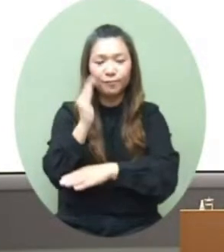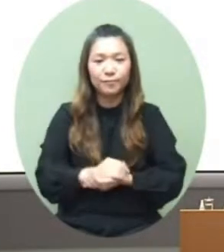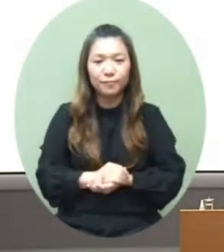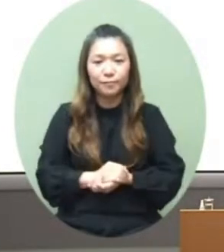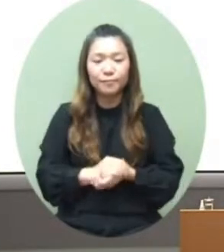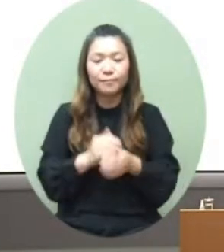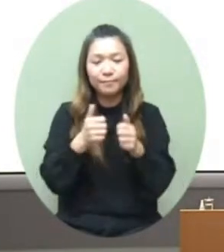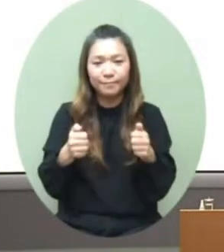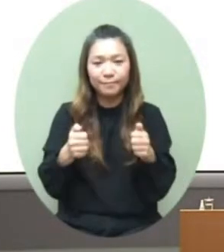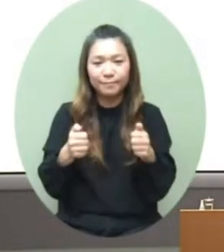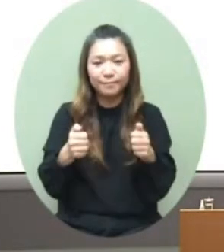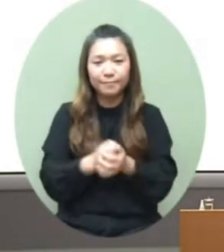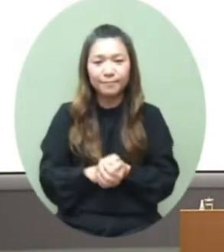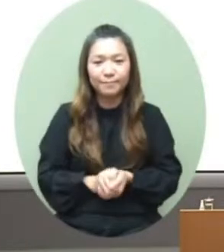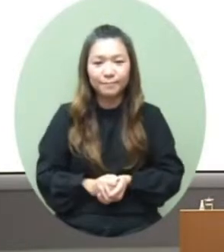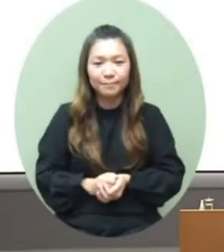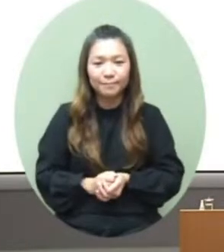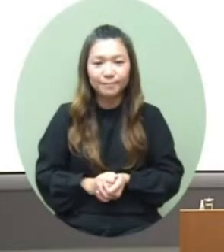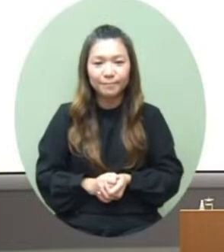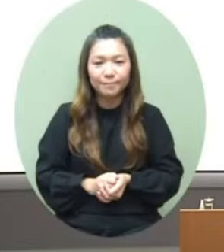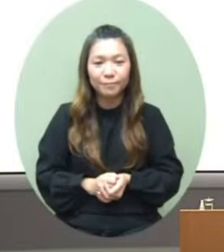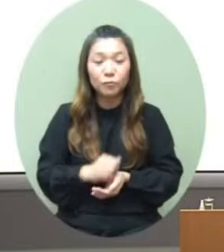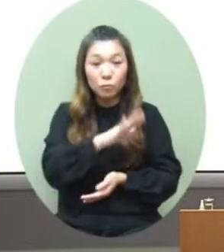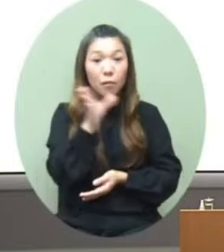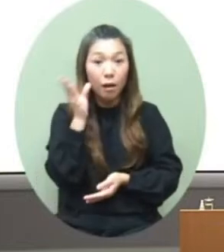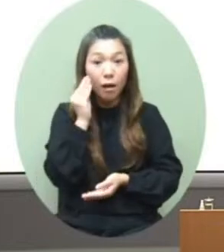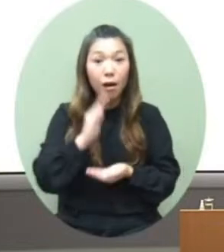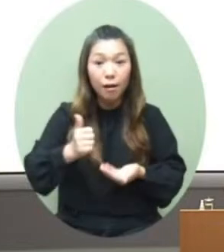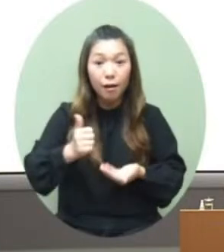Mr. Paul Chan, Financial Secretary, will now have the floor.